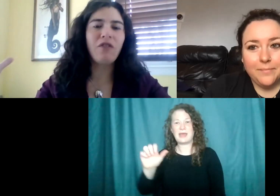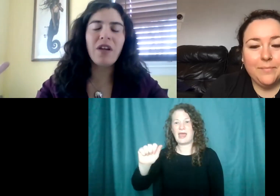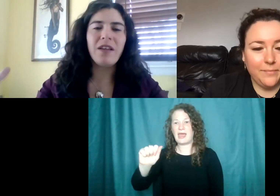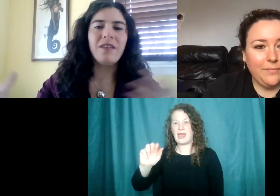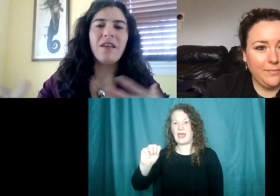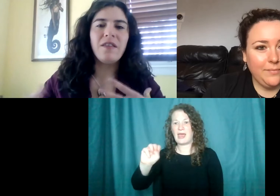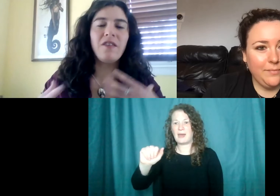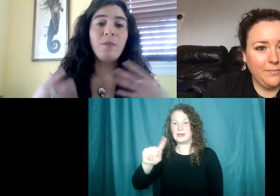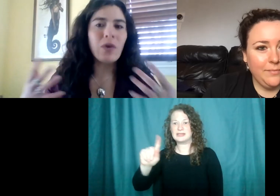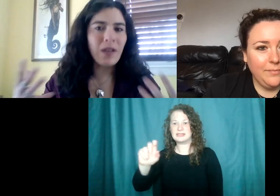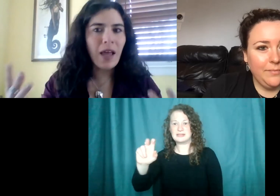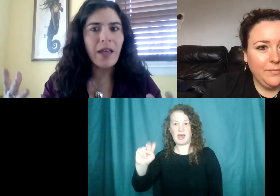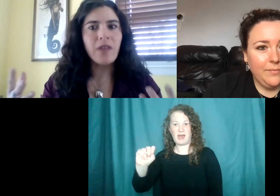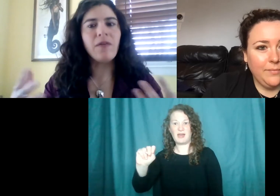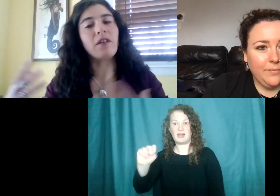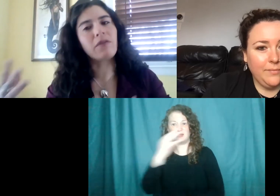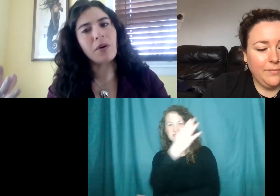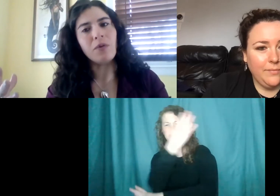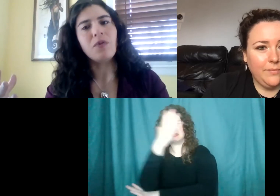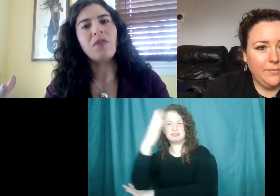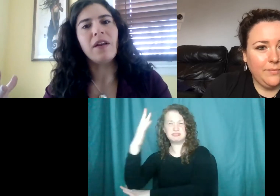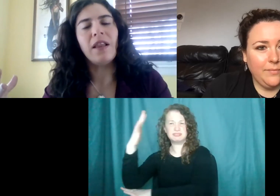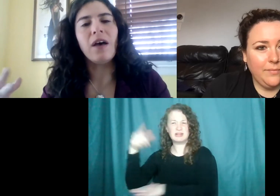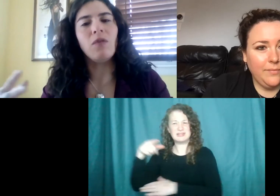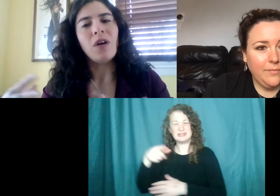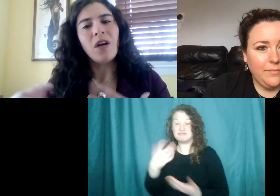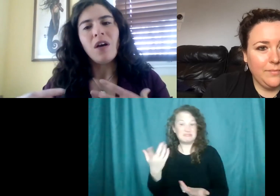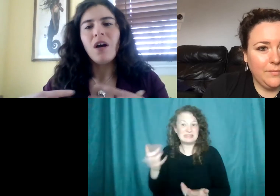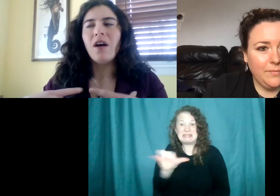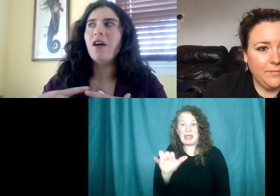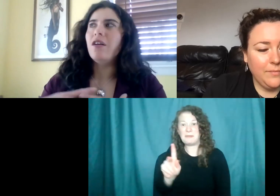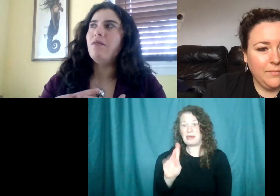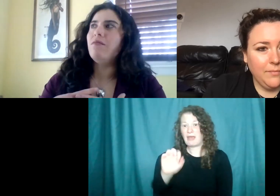big trees and they support life and growth and allow